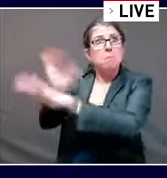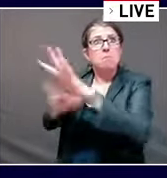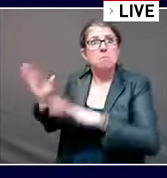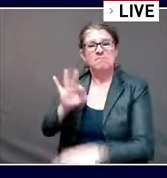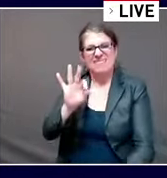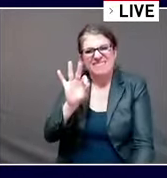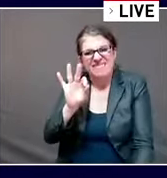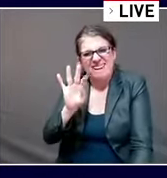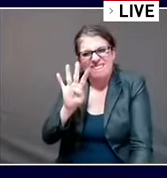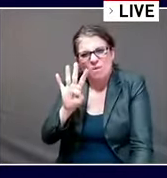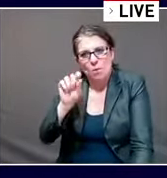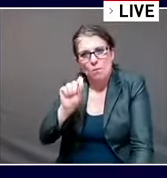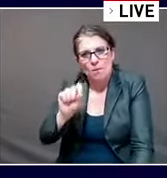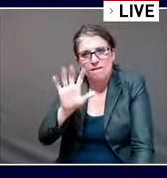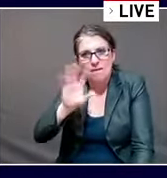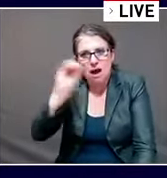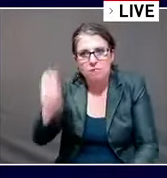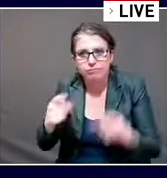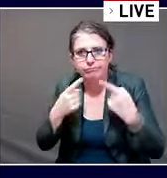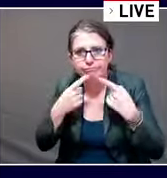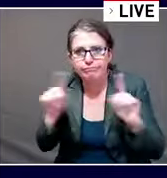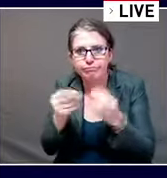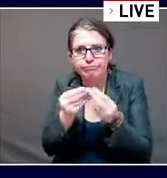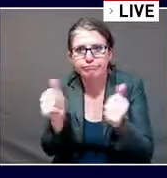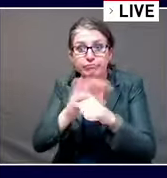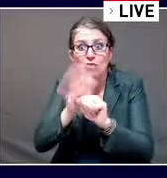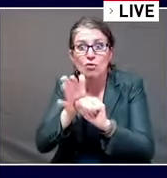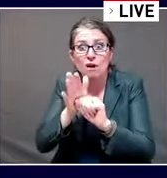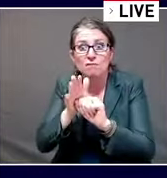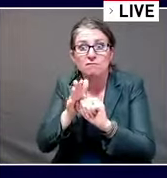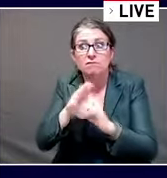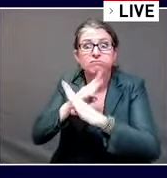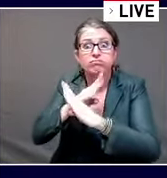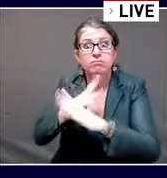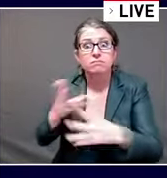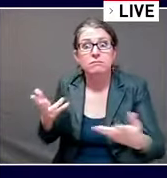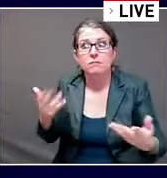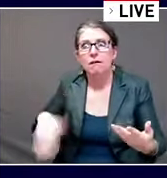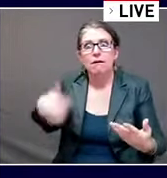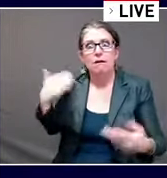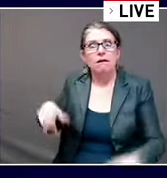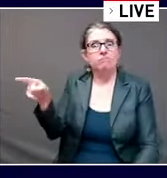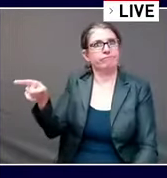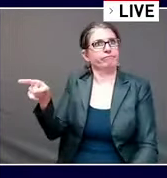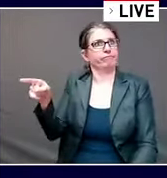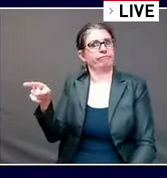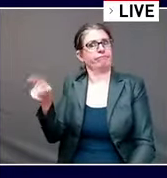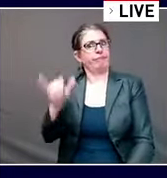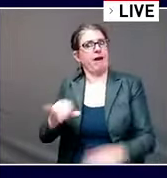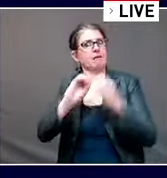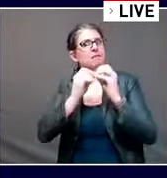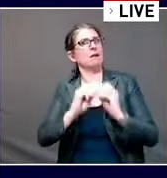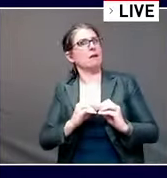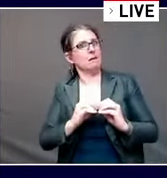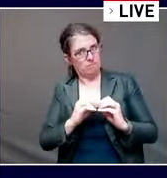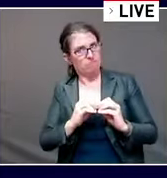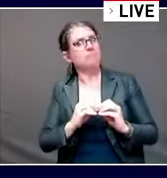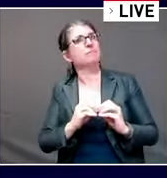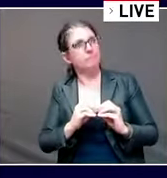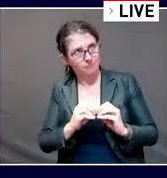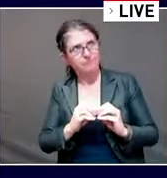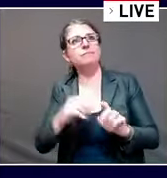from, this interim analysis was based on 95 cases of COVID-19 that occurred through the course of the trial thus